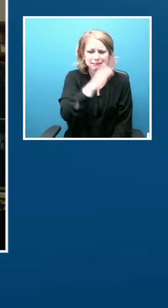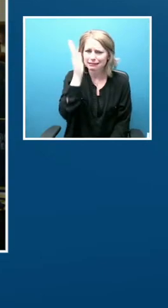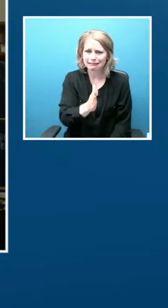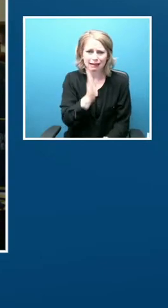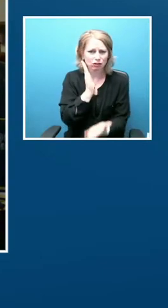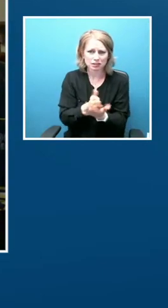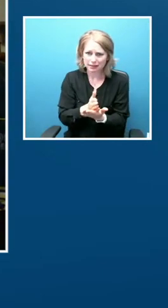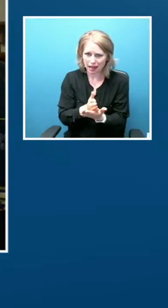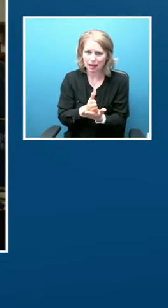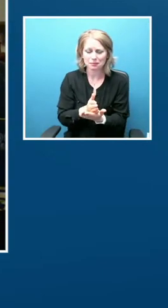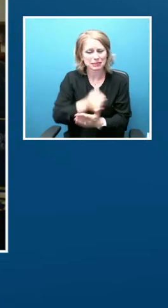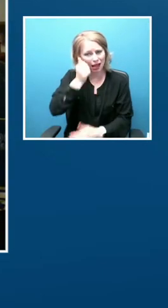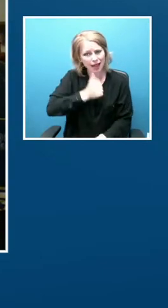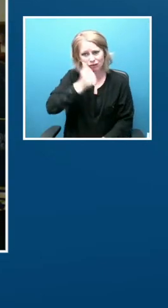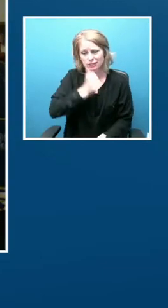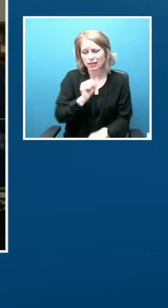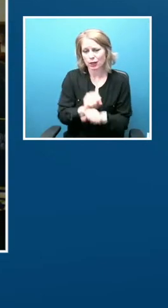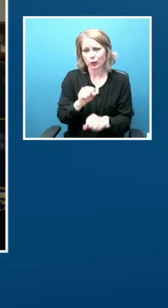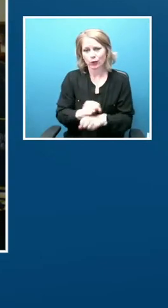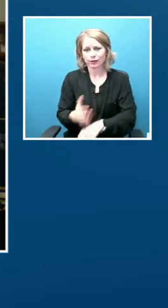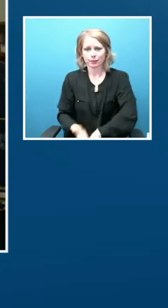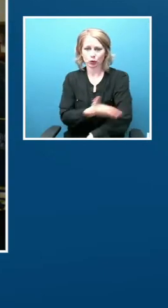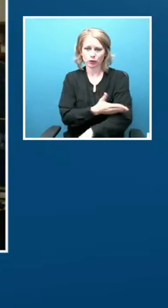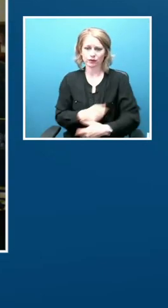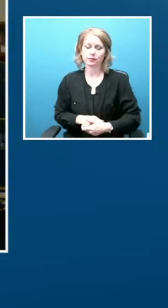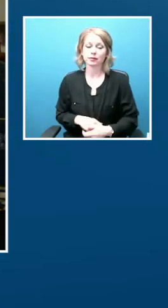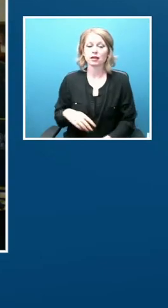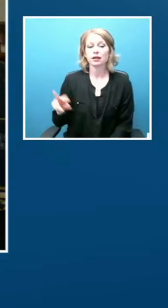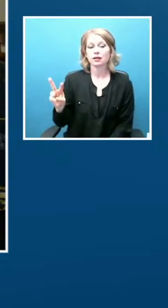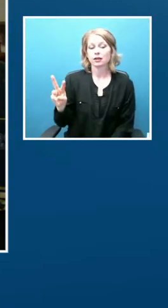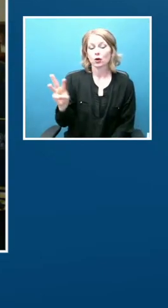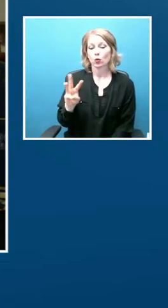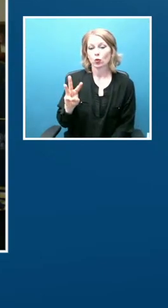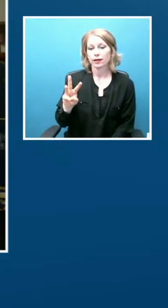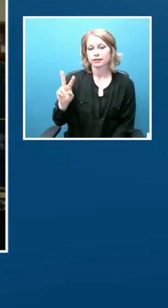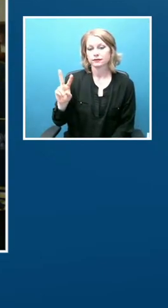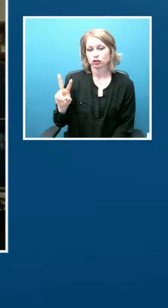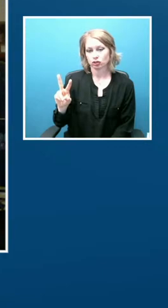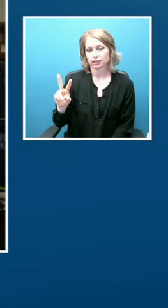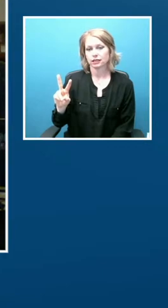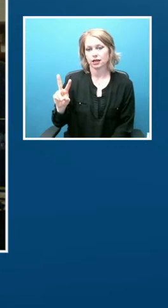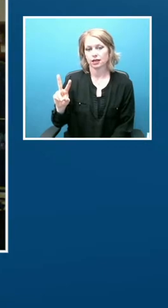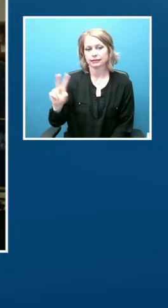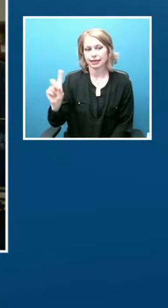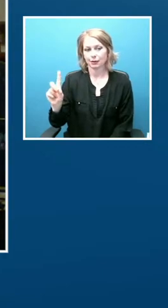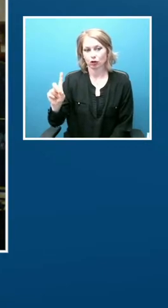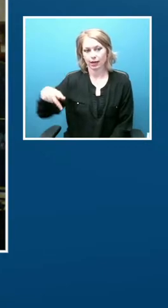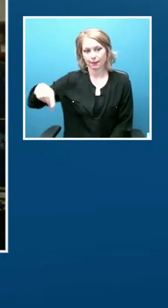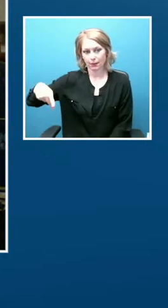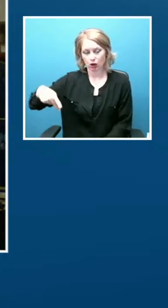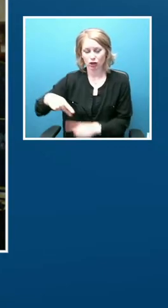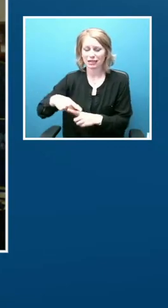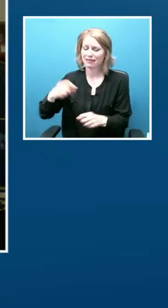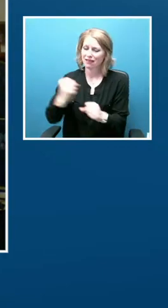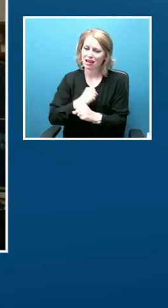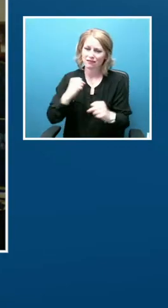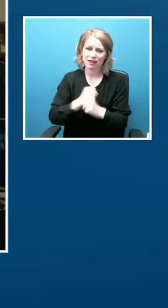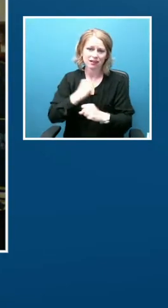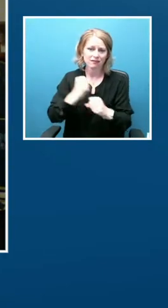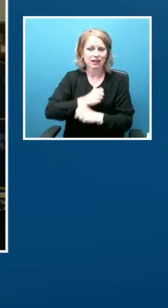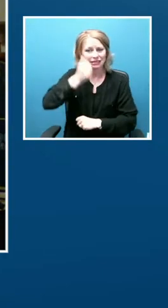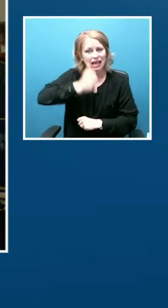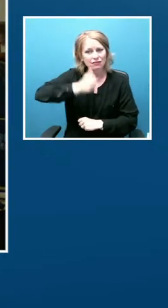day. The West Virginia Democratic Party fights every day to serve and protect working West